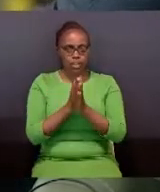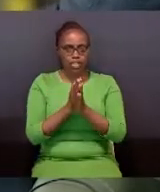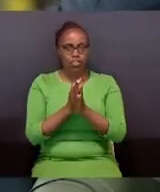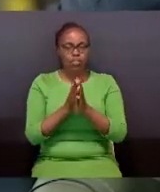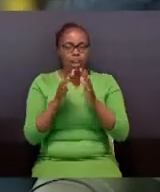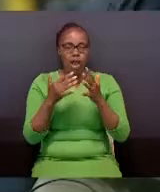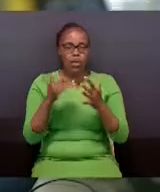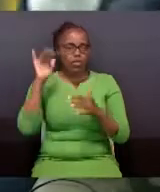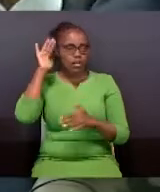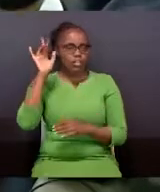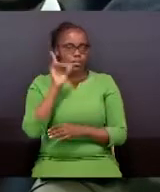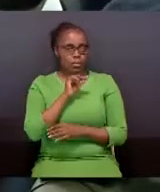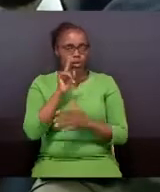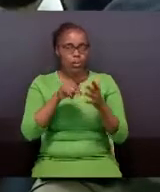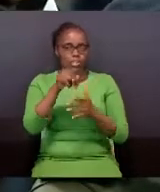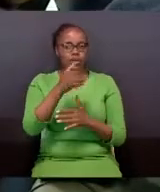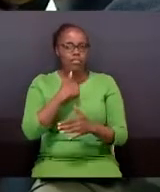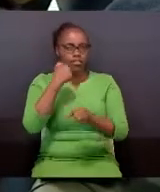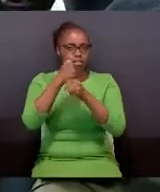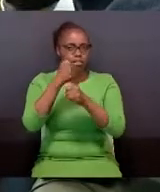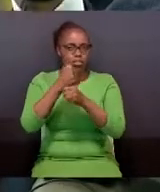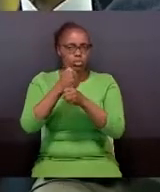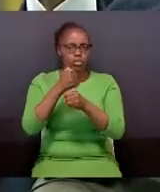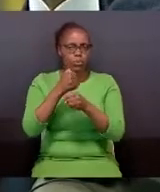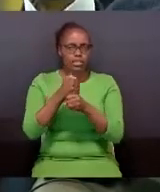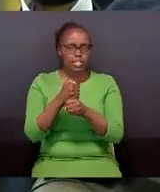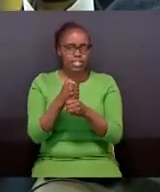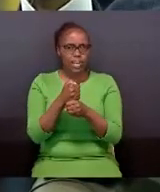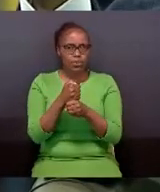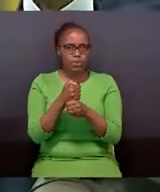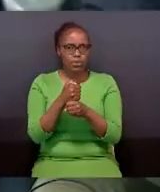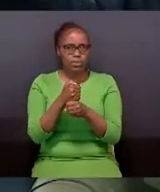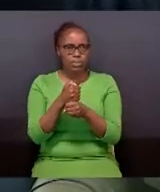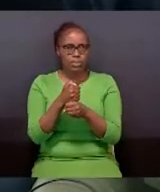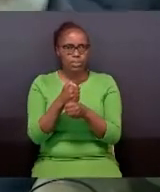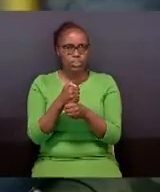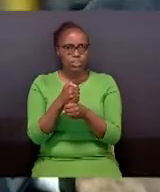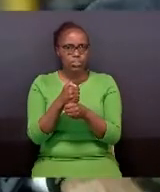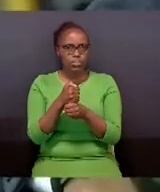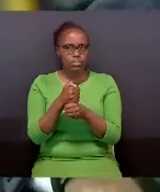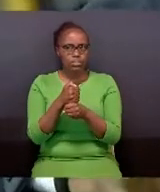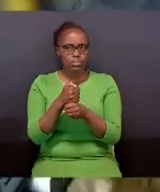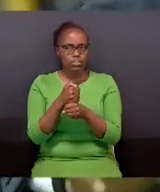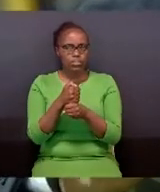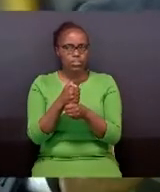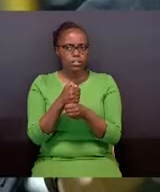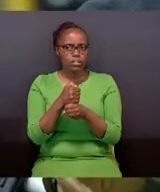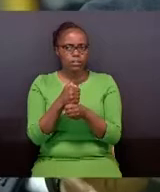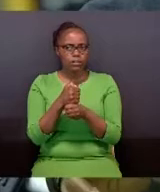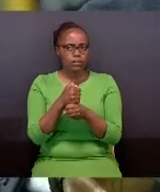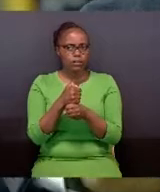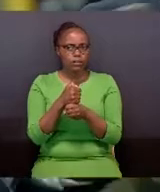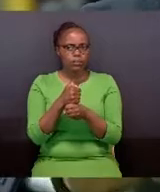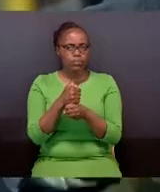However, we have listened to what she has said. And so many like her have said these